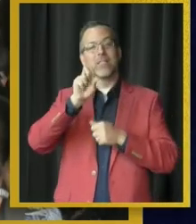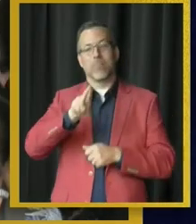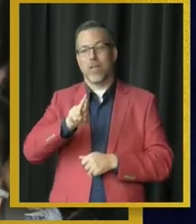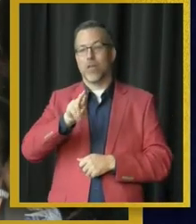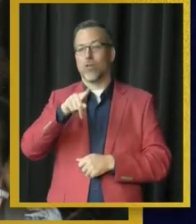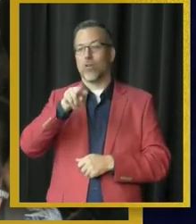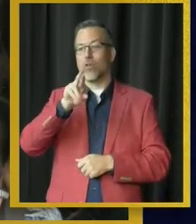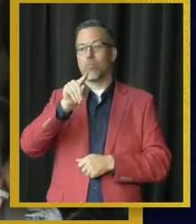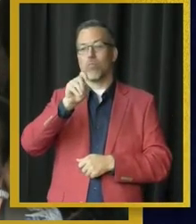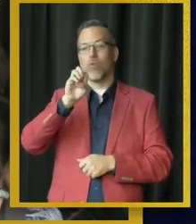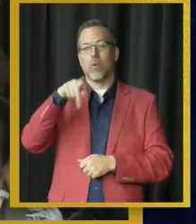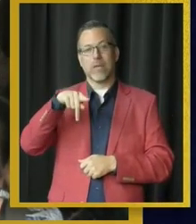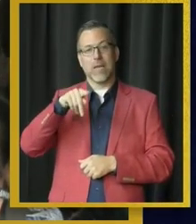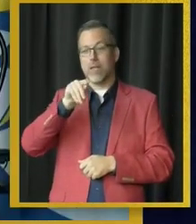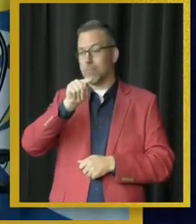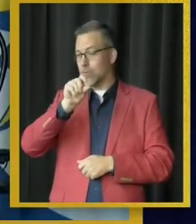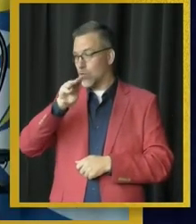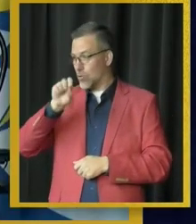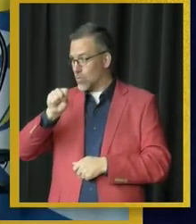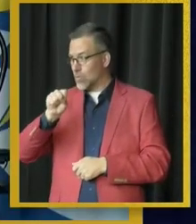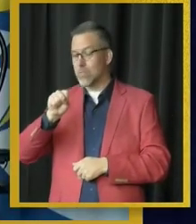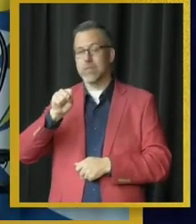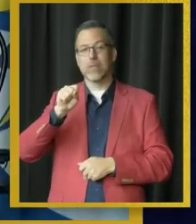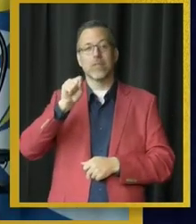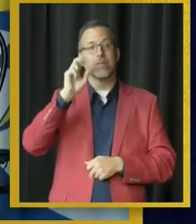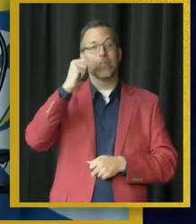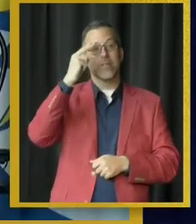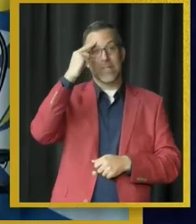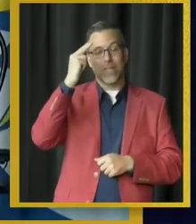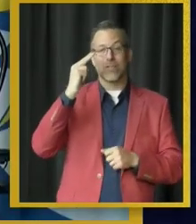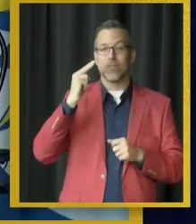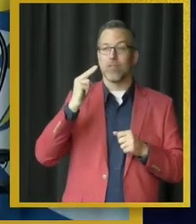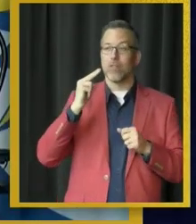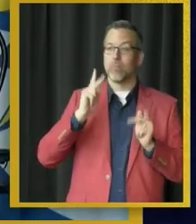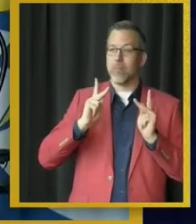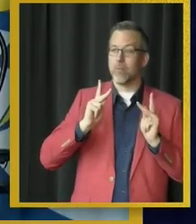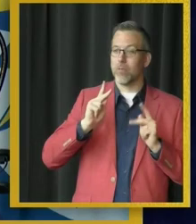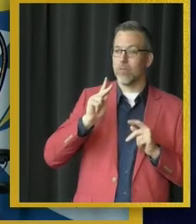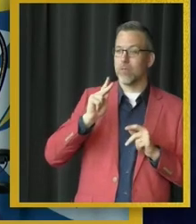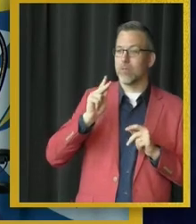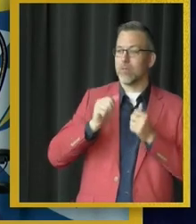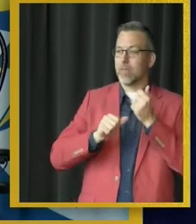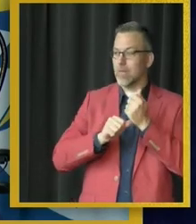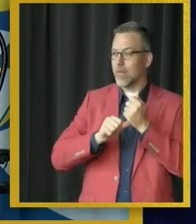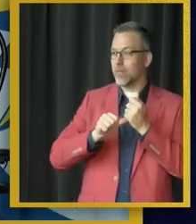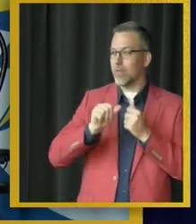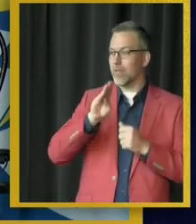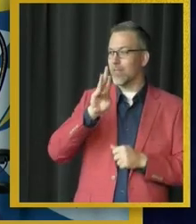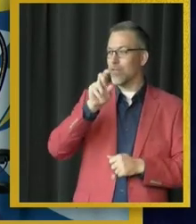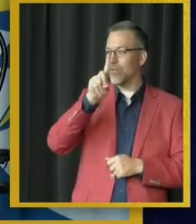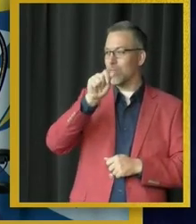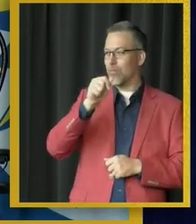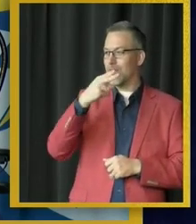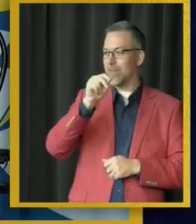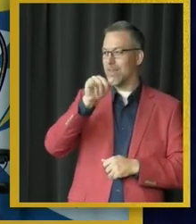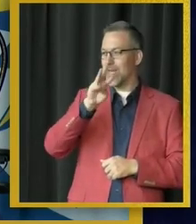council members, fellow Nashvillians, Deputy Mayor Brenda Haywood, who has...